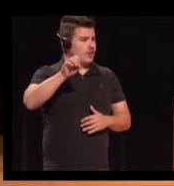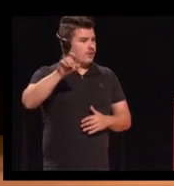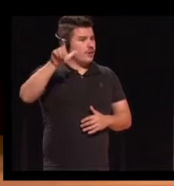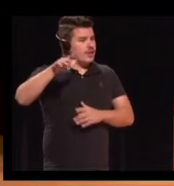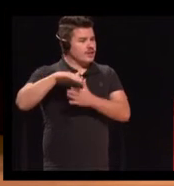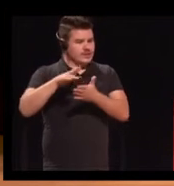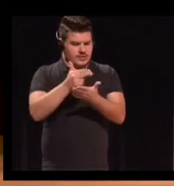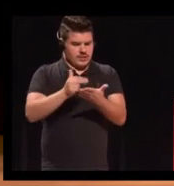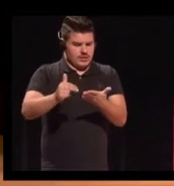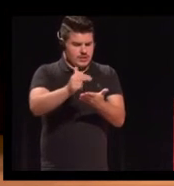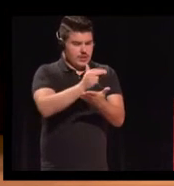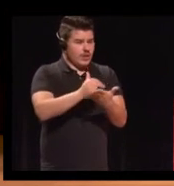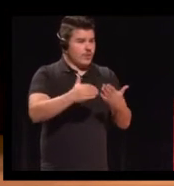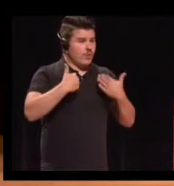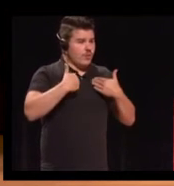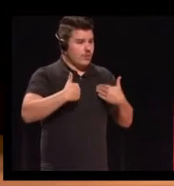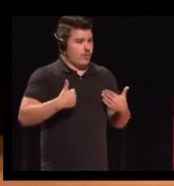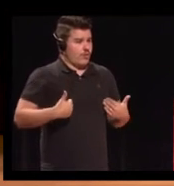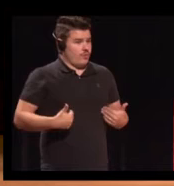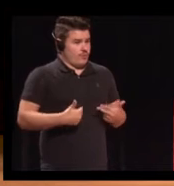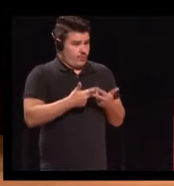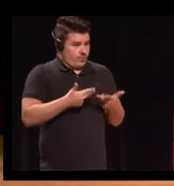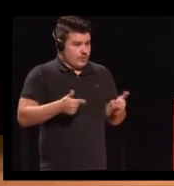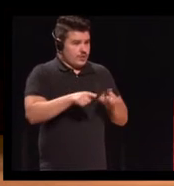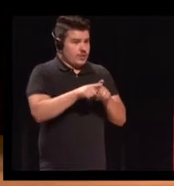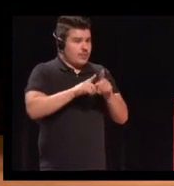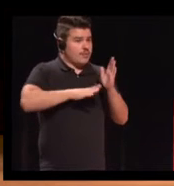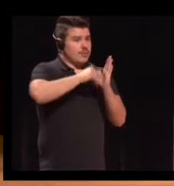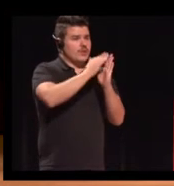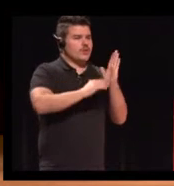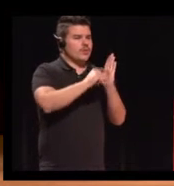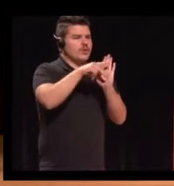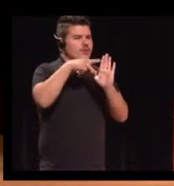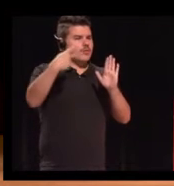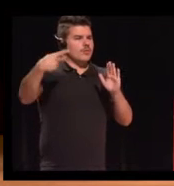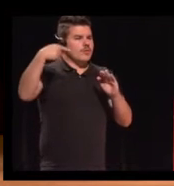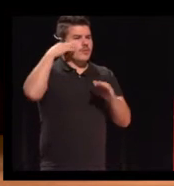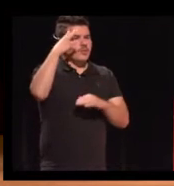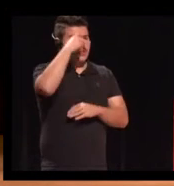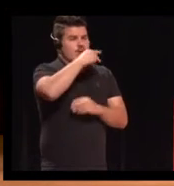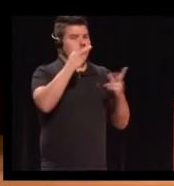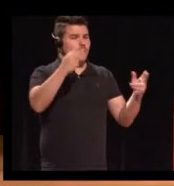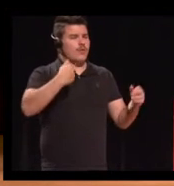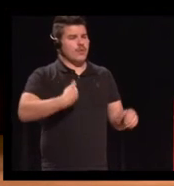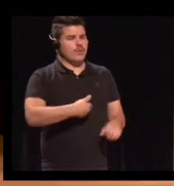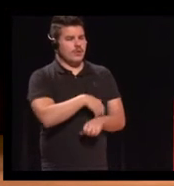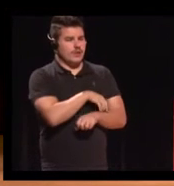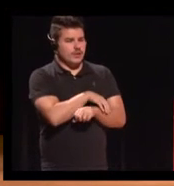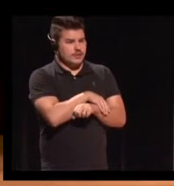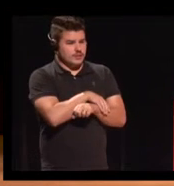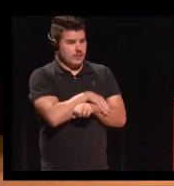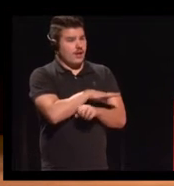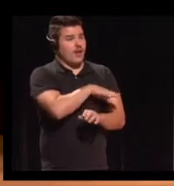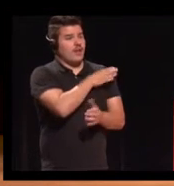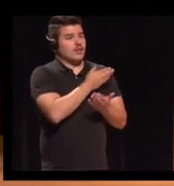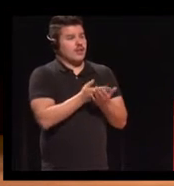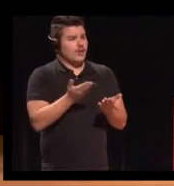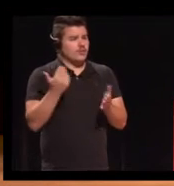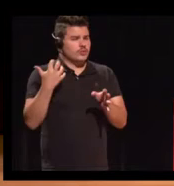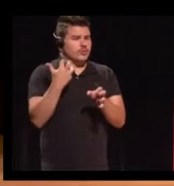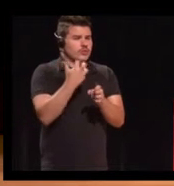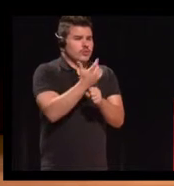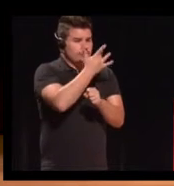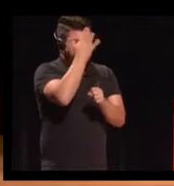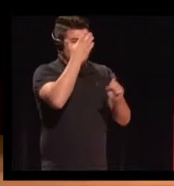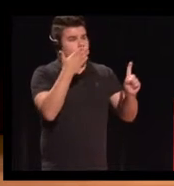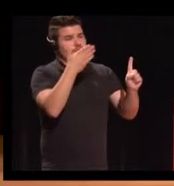body, and of course, his paintings, such as, for example, the Mona Lisa, which is still driving millions of visitors to the